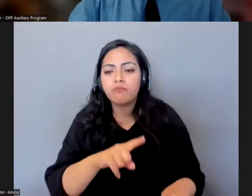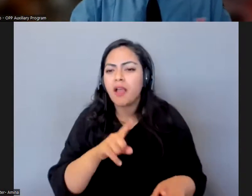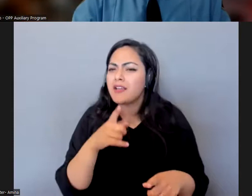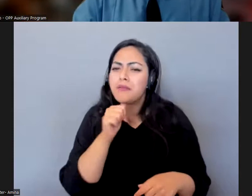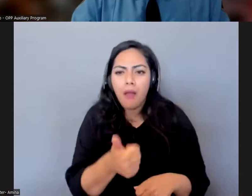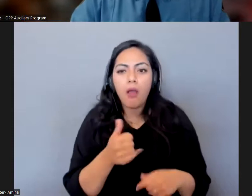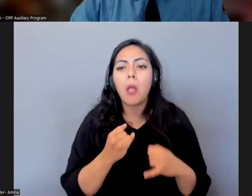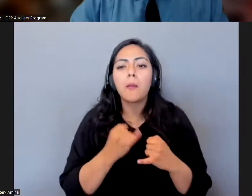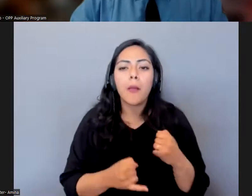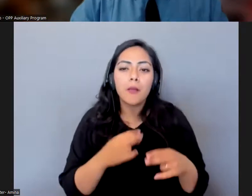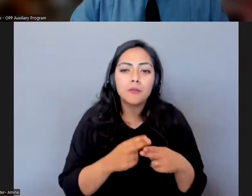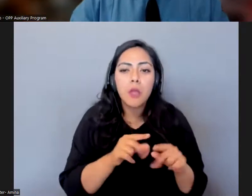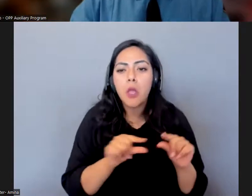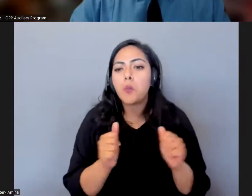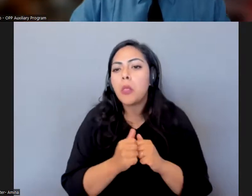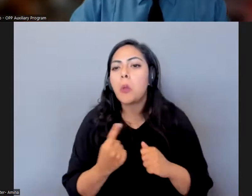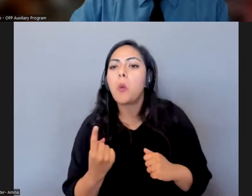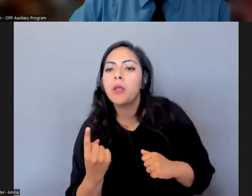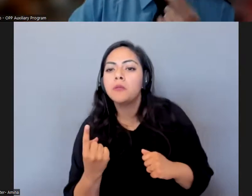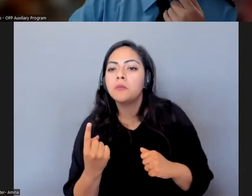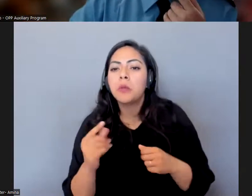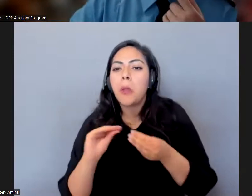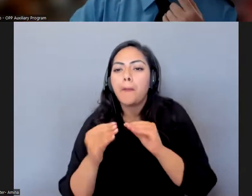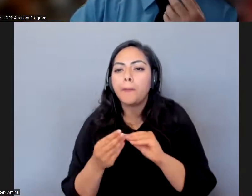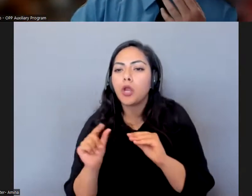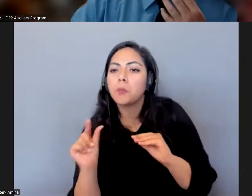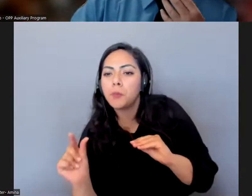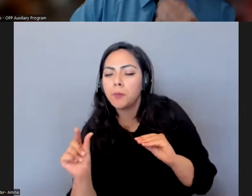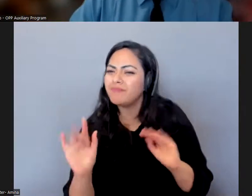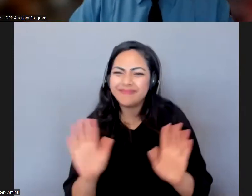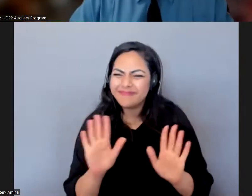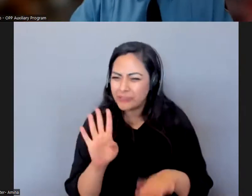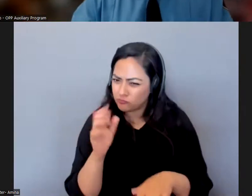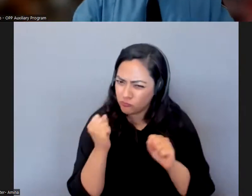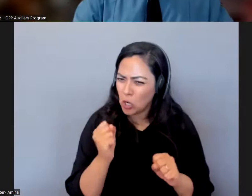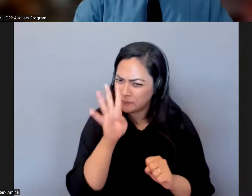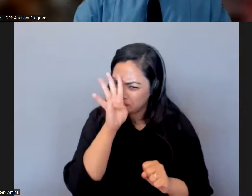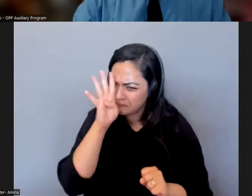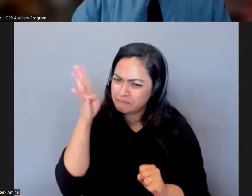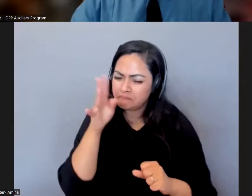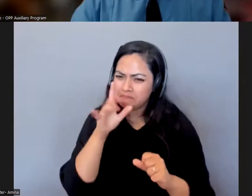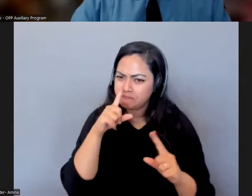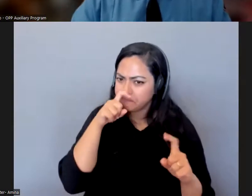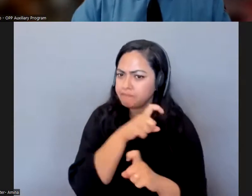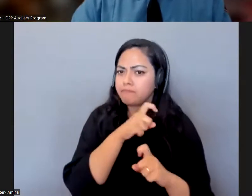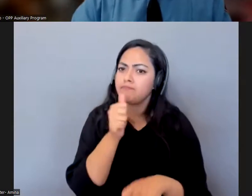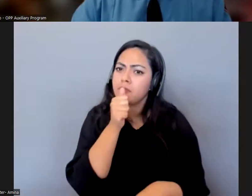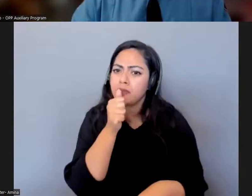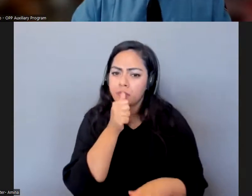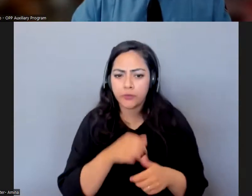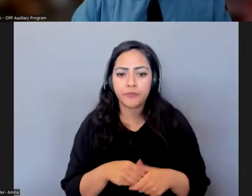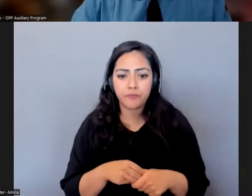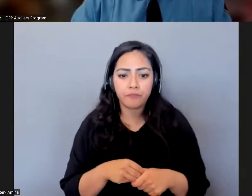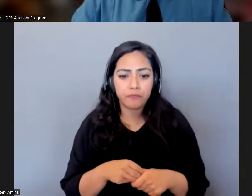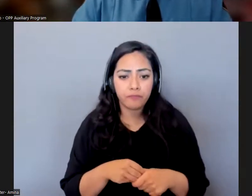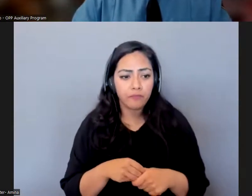are things we see all the time. Another question was, do you have OPP colleagues can do this in French? Yes, we do. Myself being